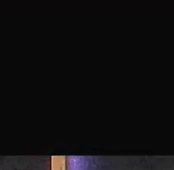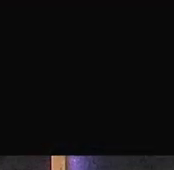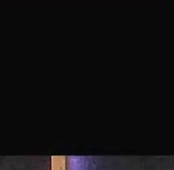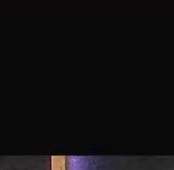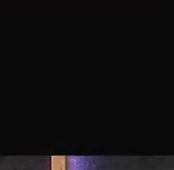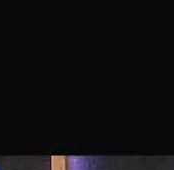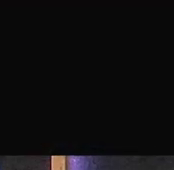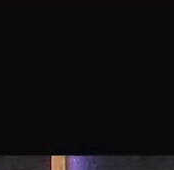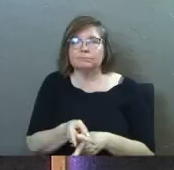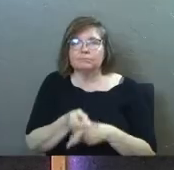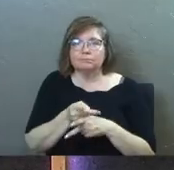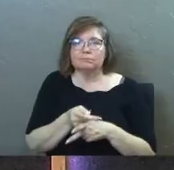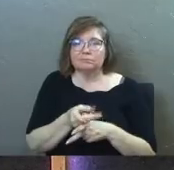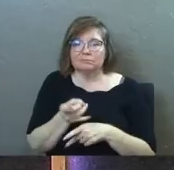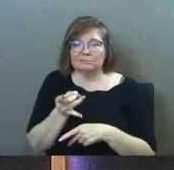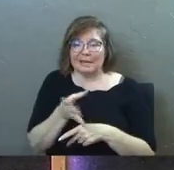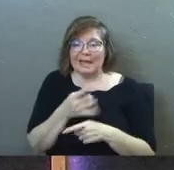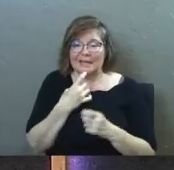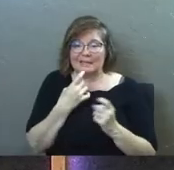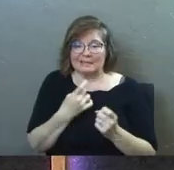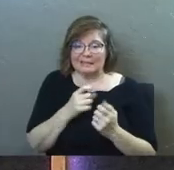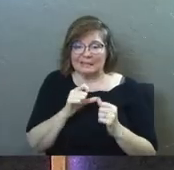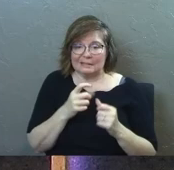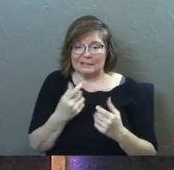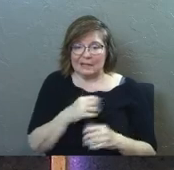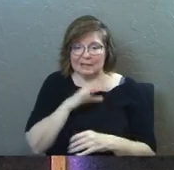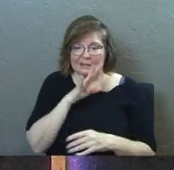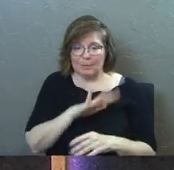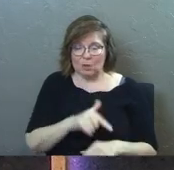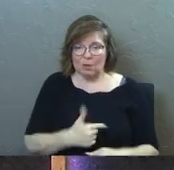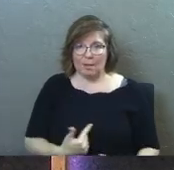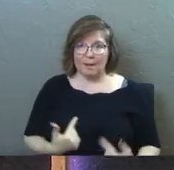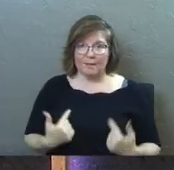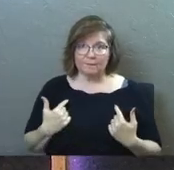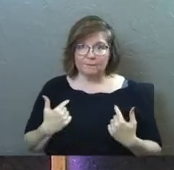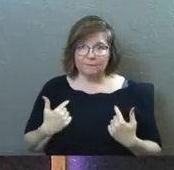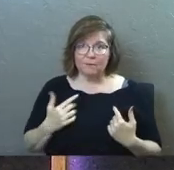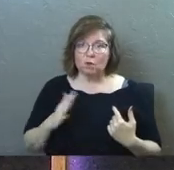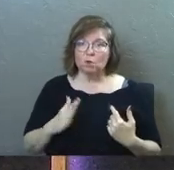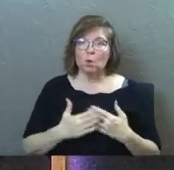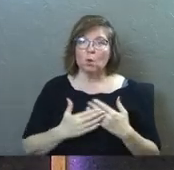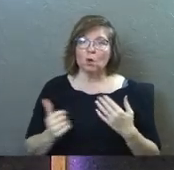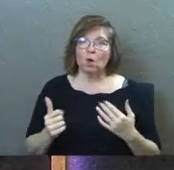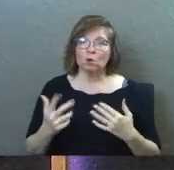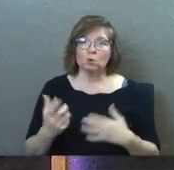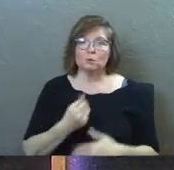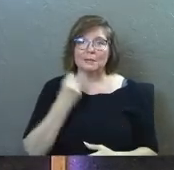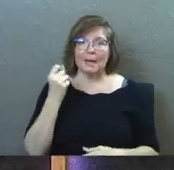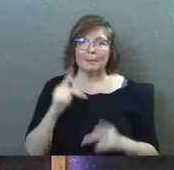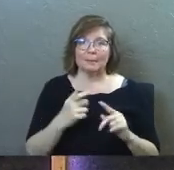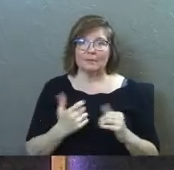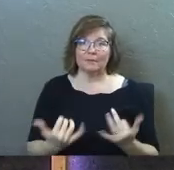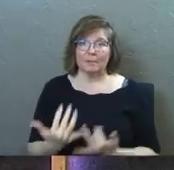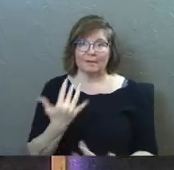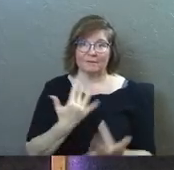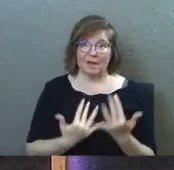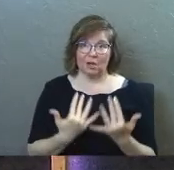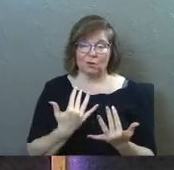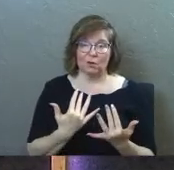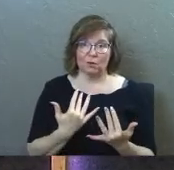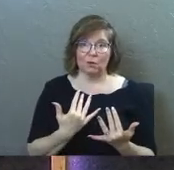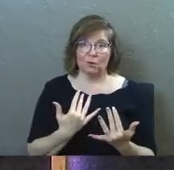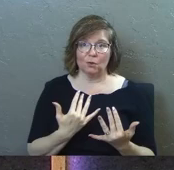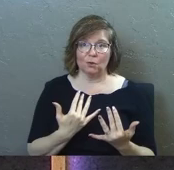with great caution, hating the sins that contaminate their lives. You're called to snatch people from the fire.